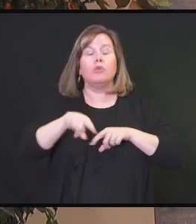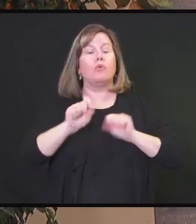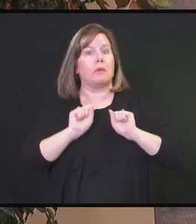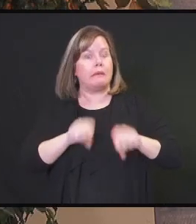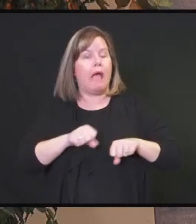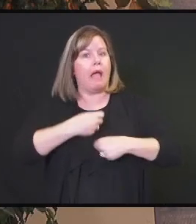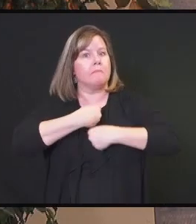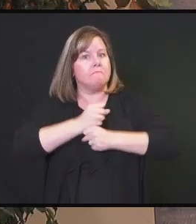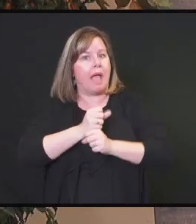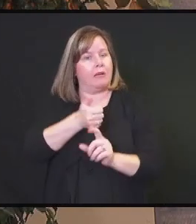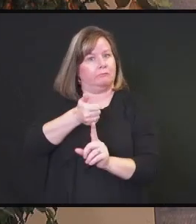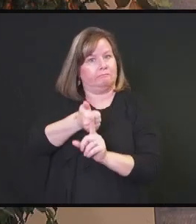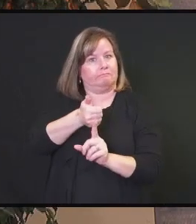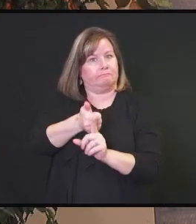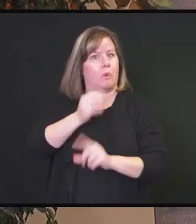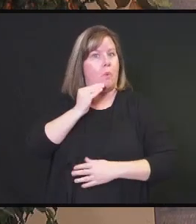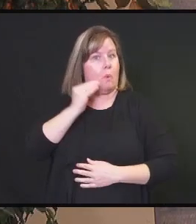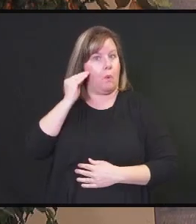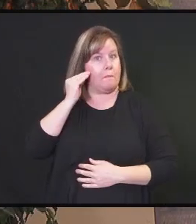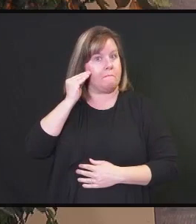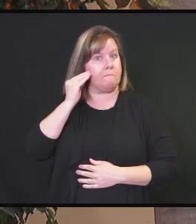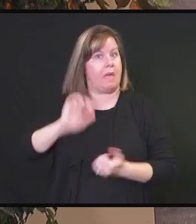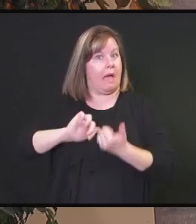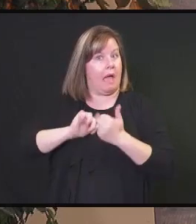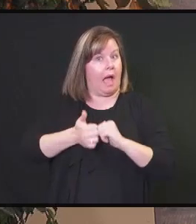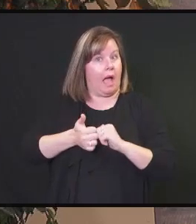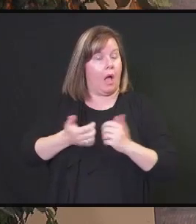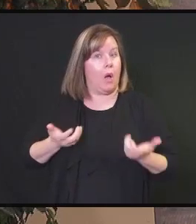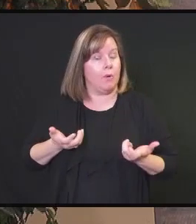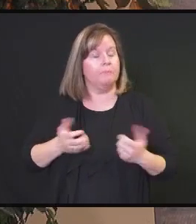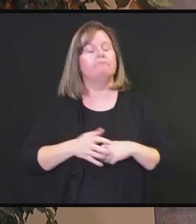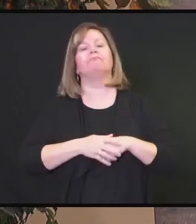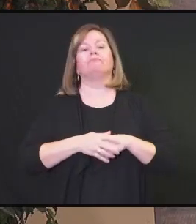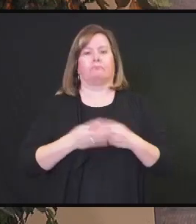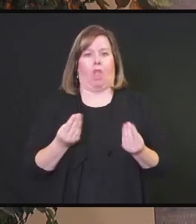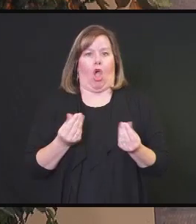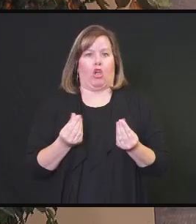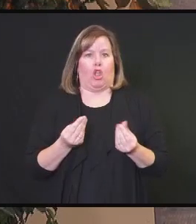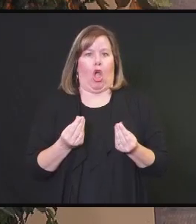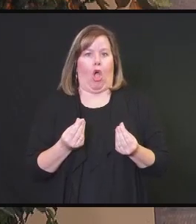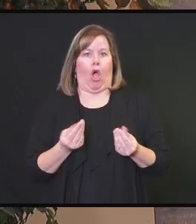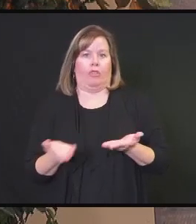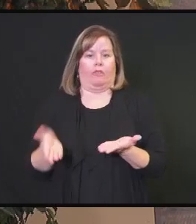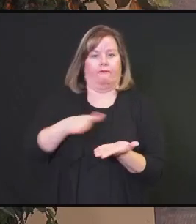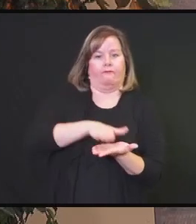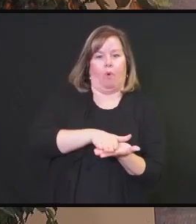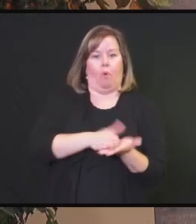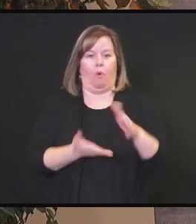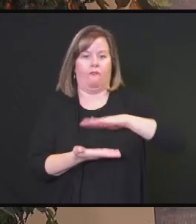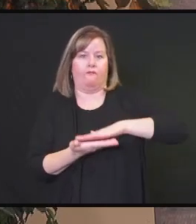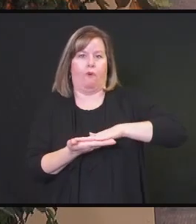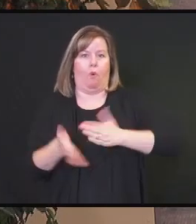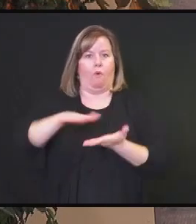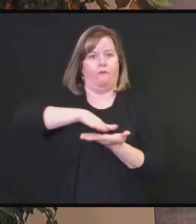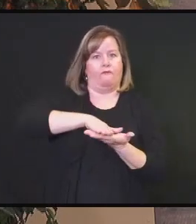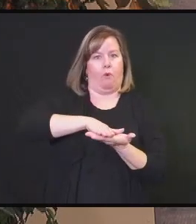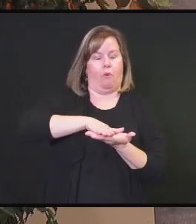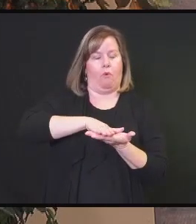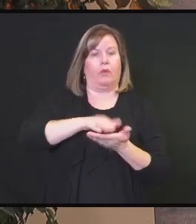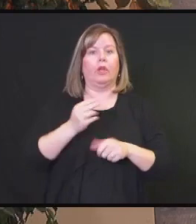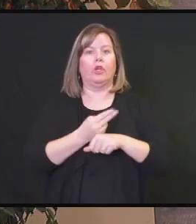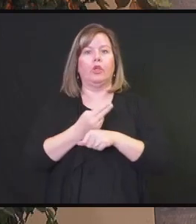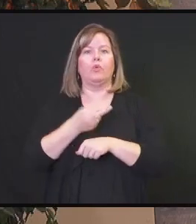have at home simply by taking a piece of cloth, folding it over a number of times, using rubber bands or